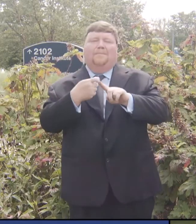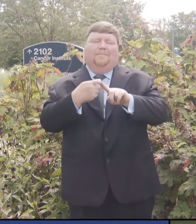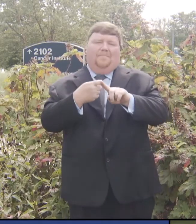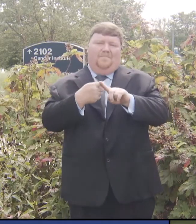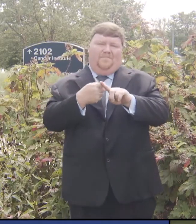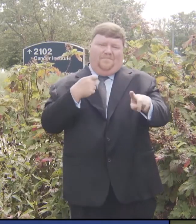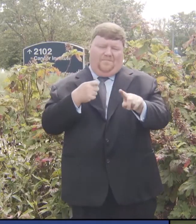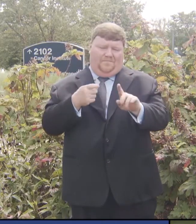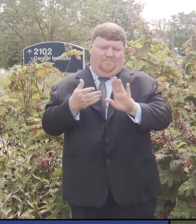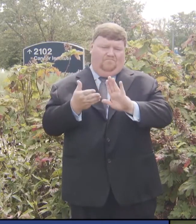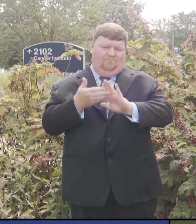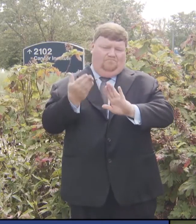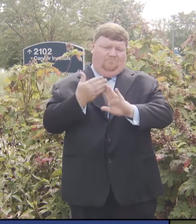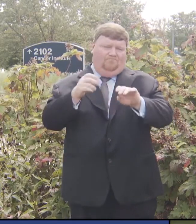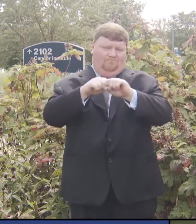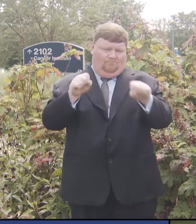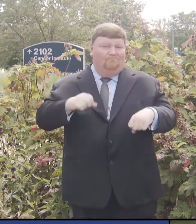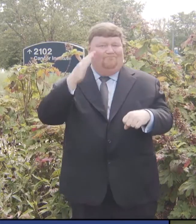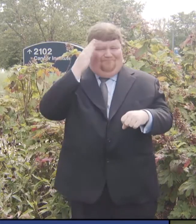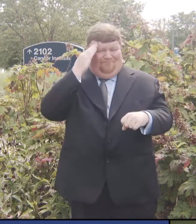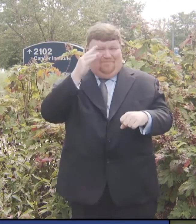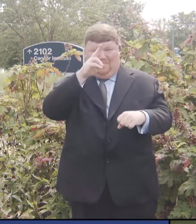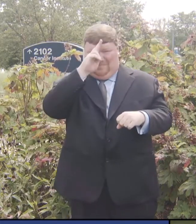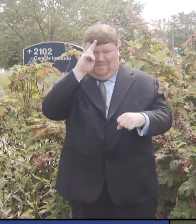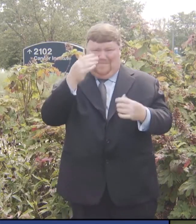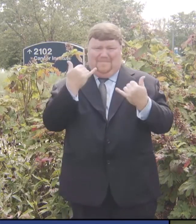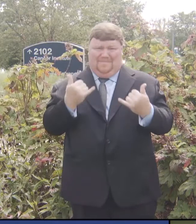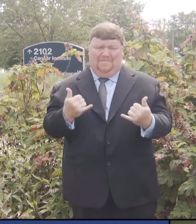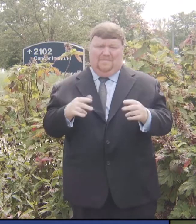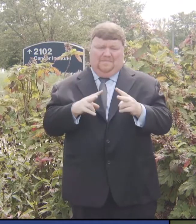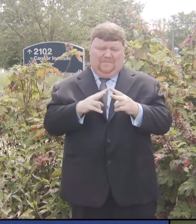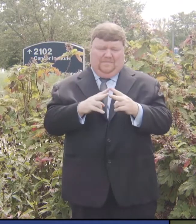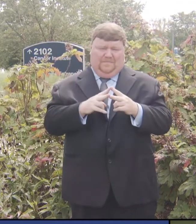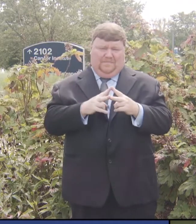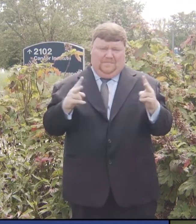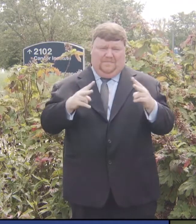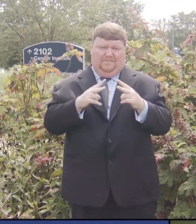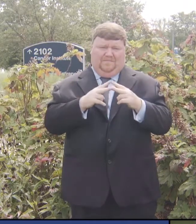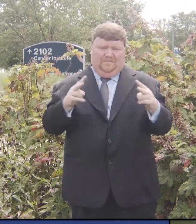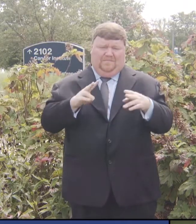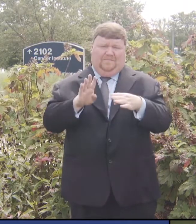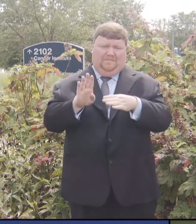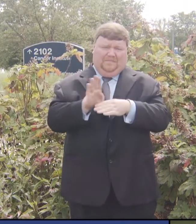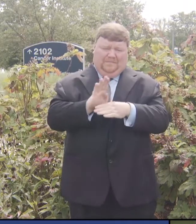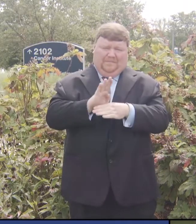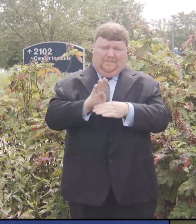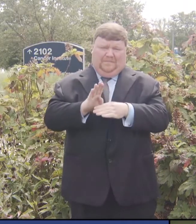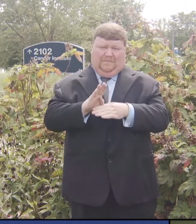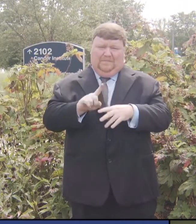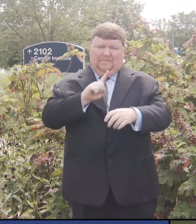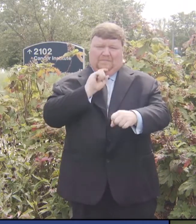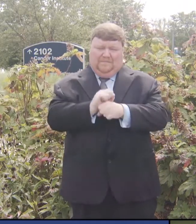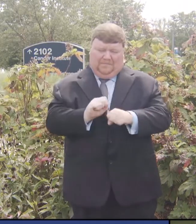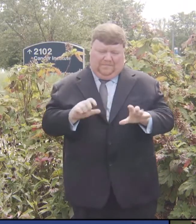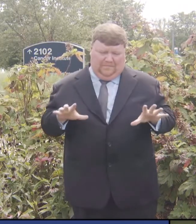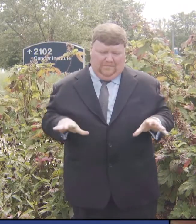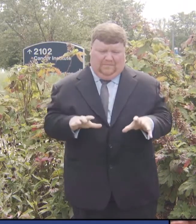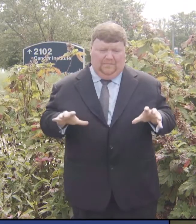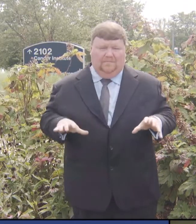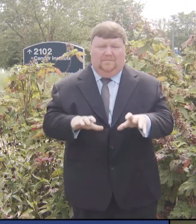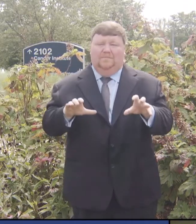system, our hospitals right now are currently frontline responders, right? They're actively responding to,